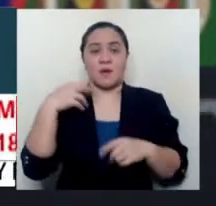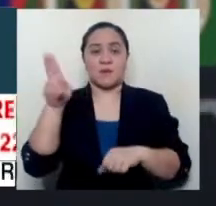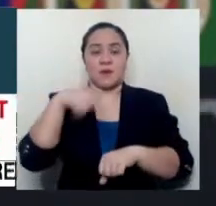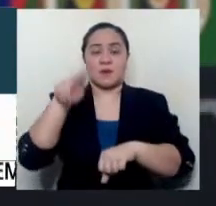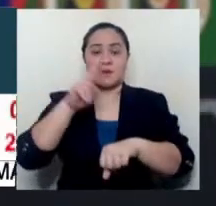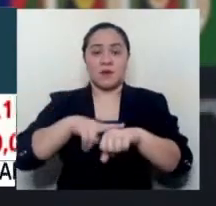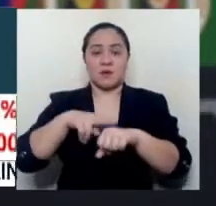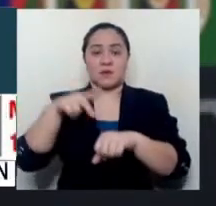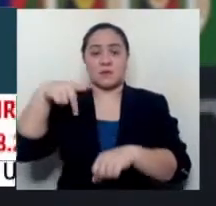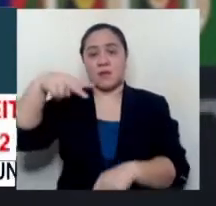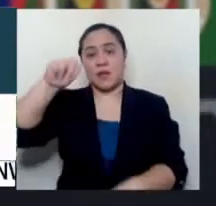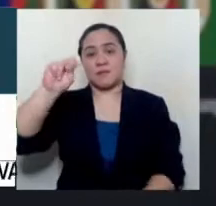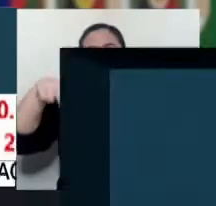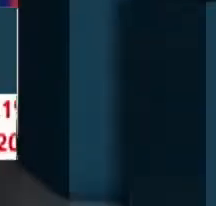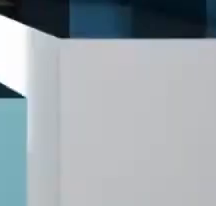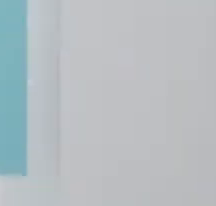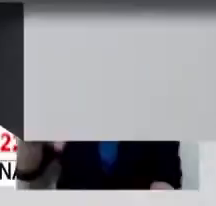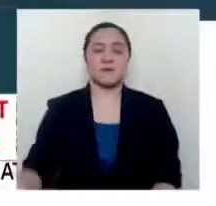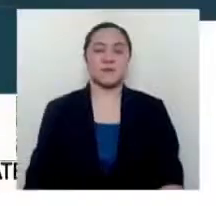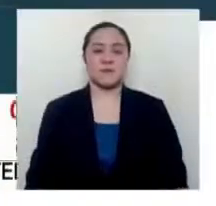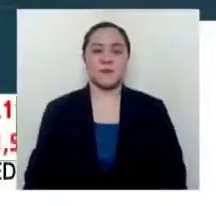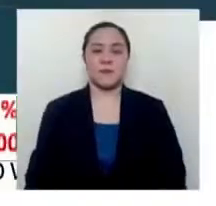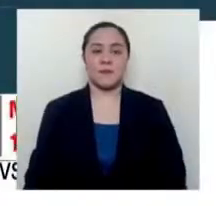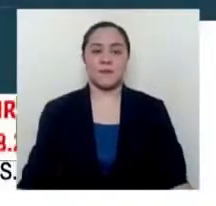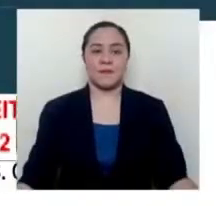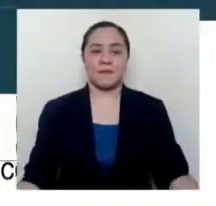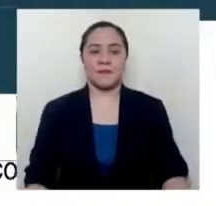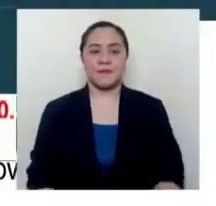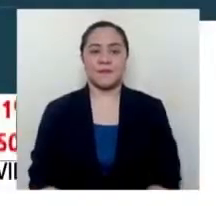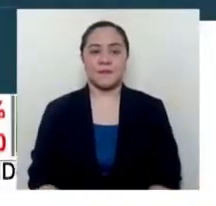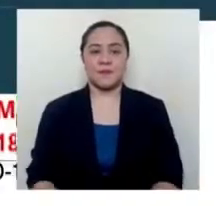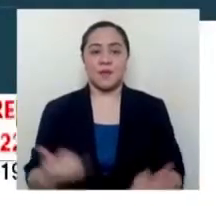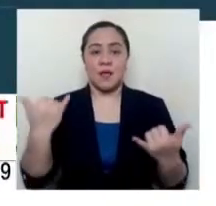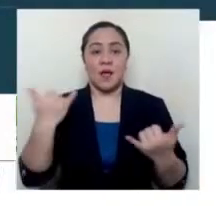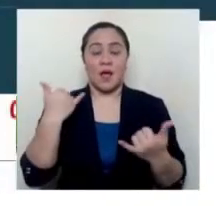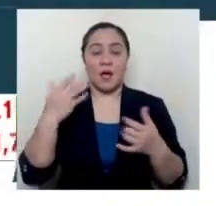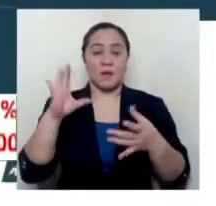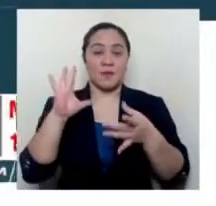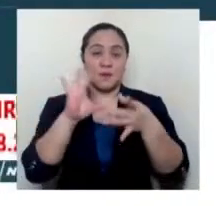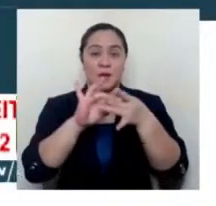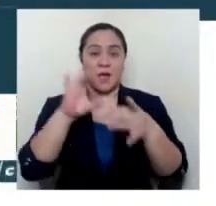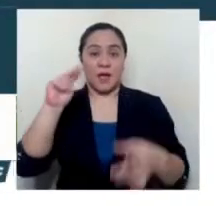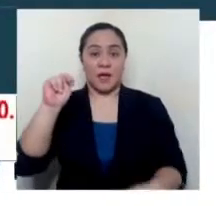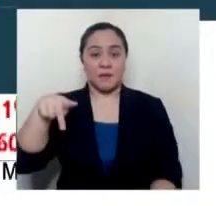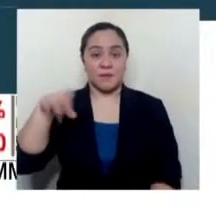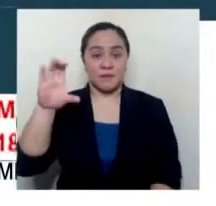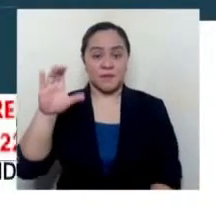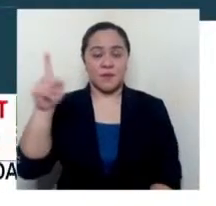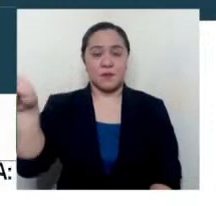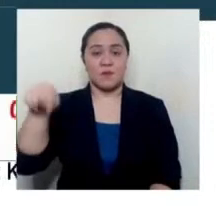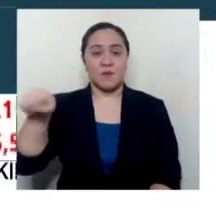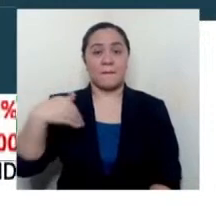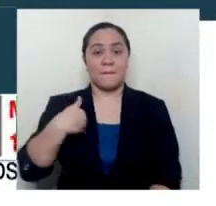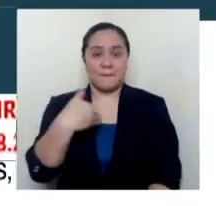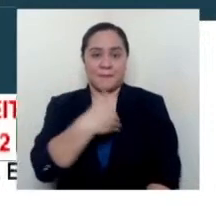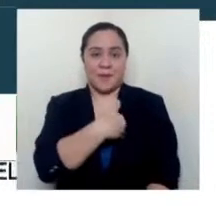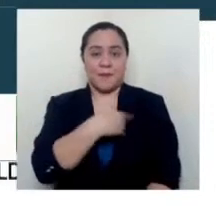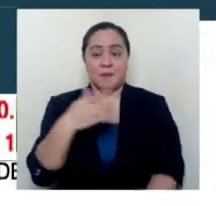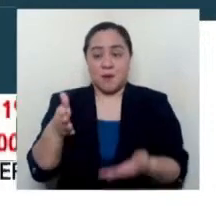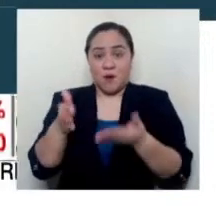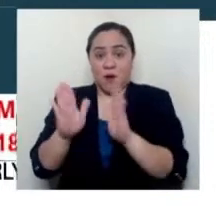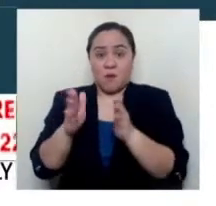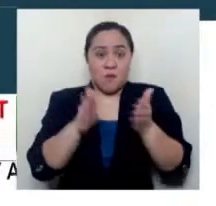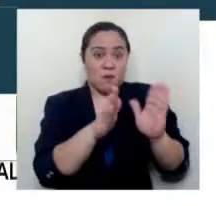People's Coalition. I will wait until after the NPC decides, Karen, being a member of the NPC. Now, if they allow us to decide on our